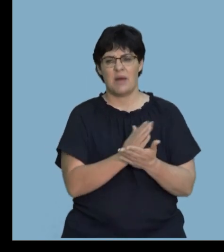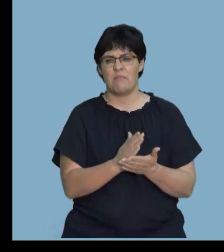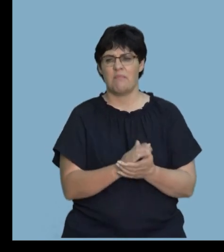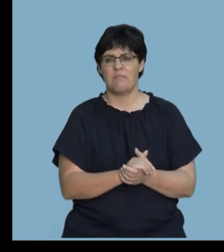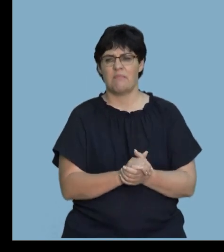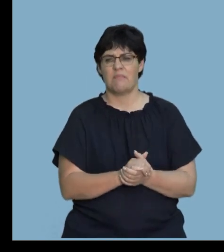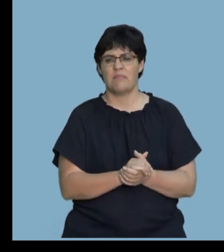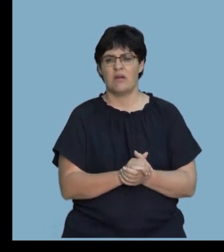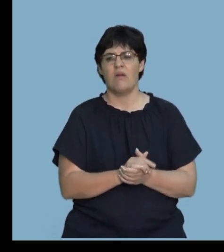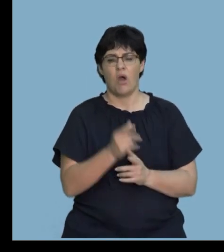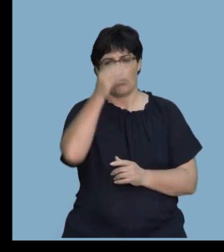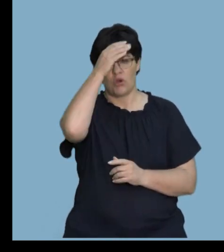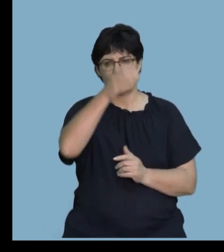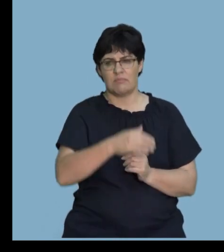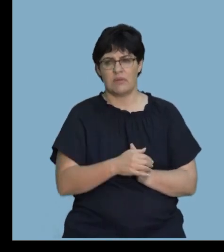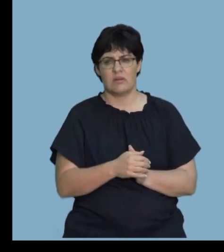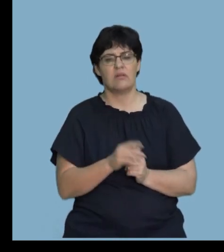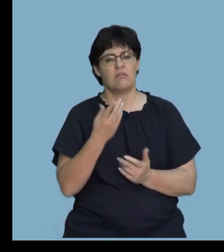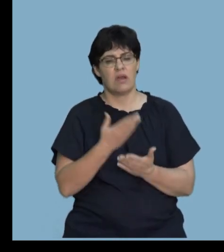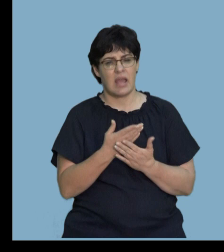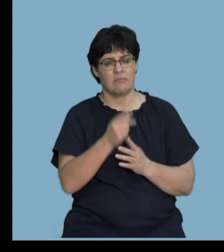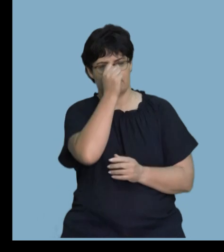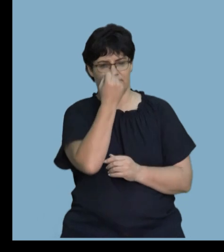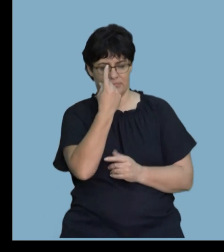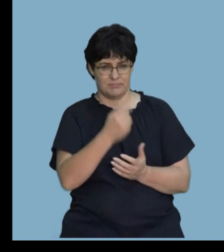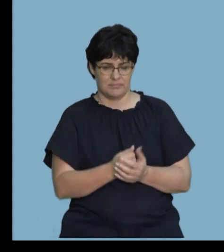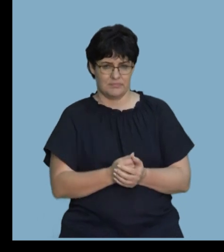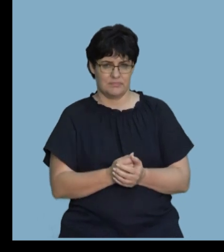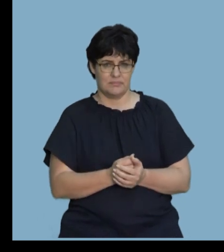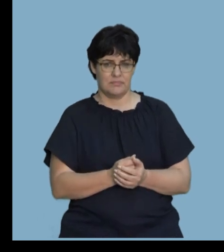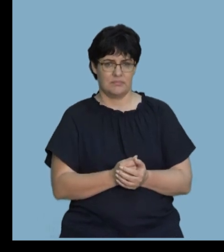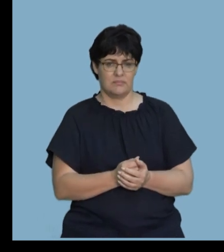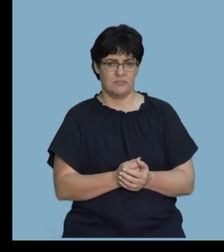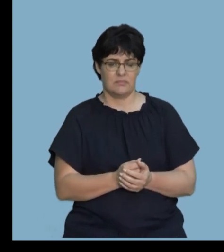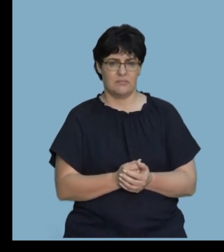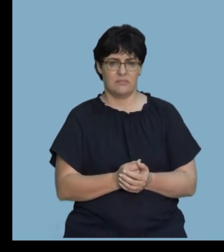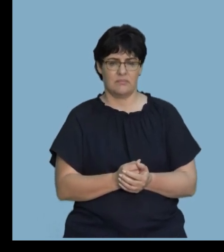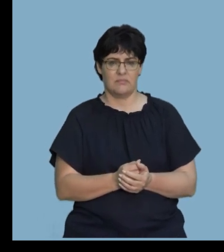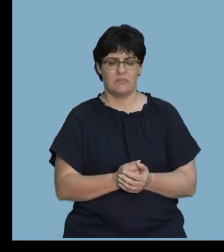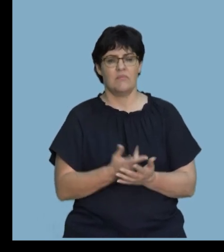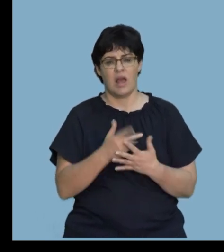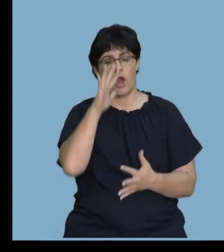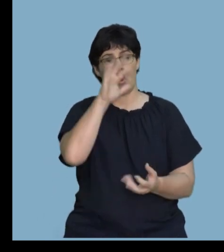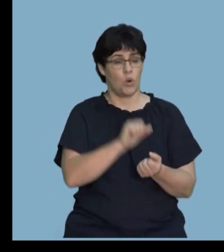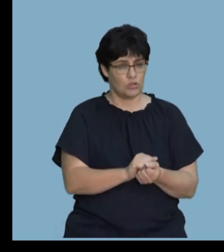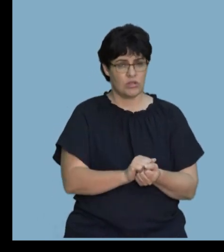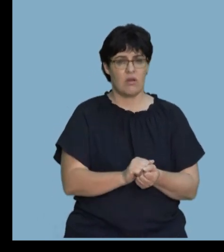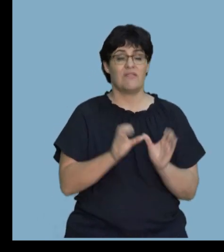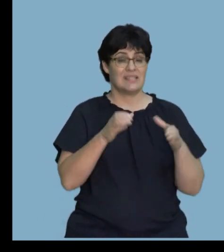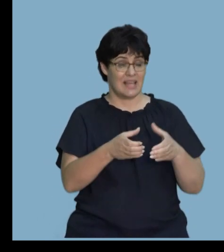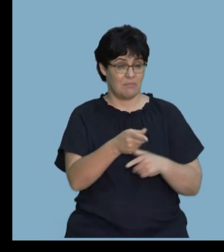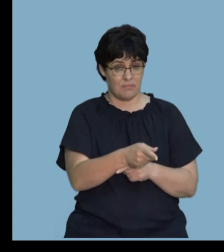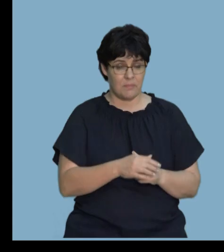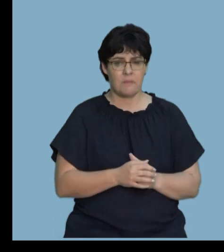concepts that obviously come to mind. So just in conclusion, in this segment, the